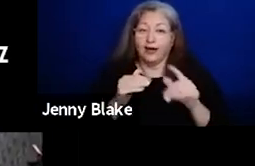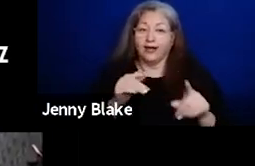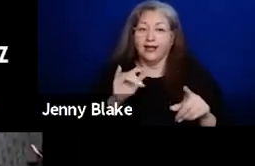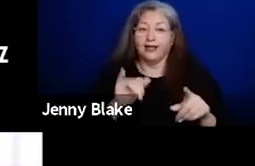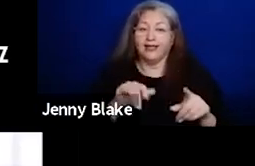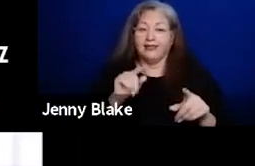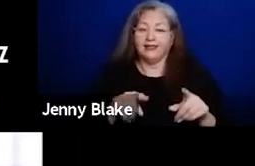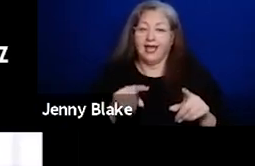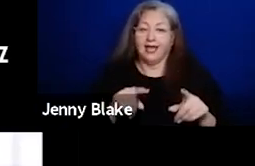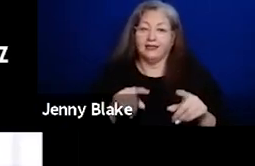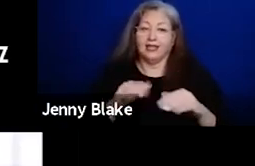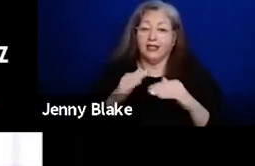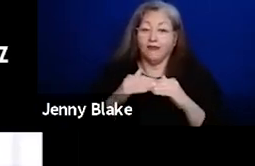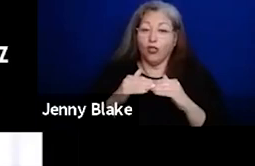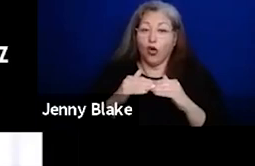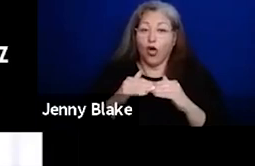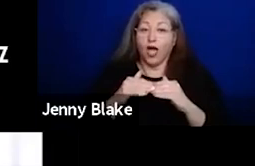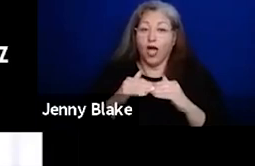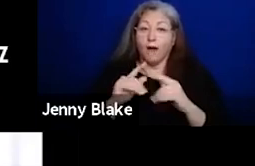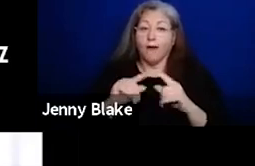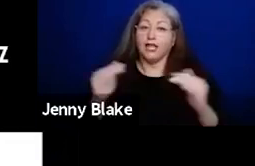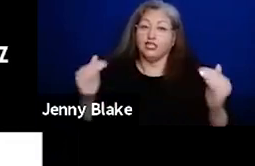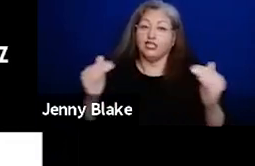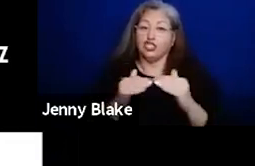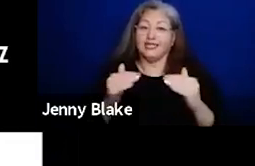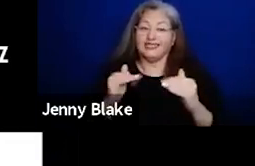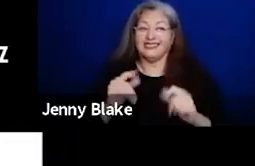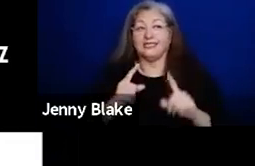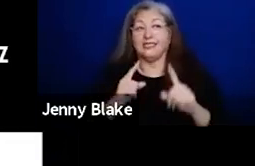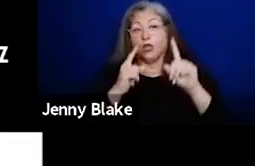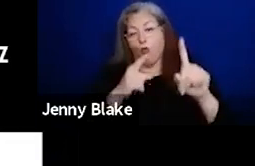floor, and justice is the goal.